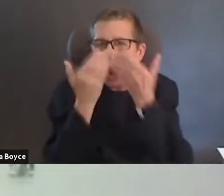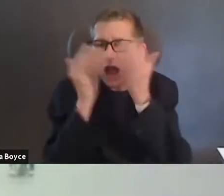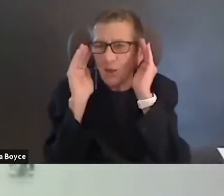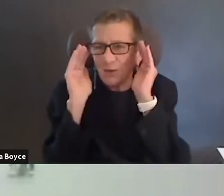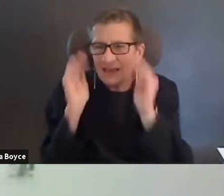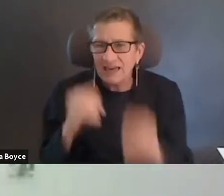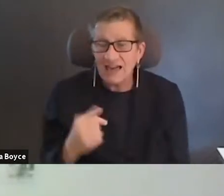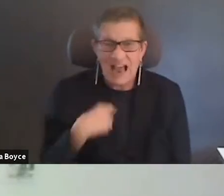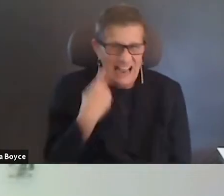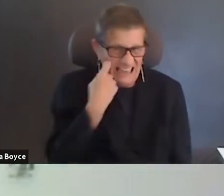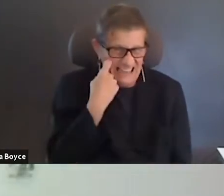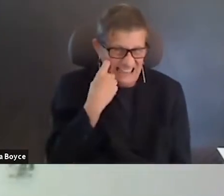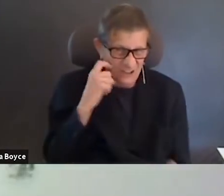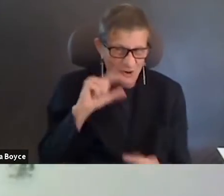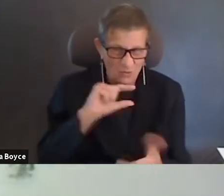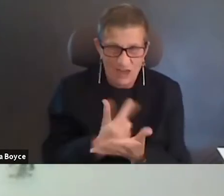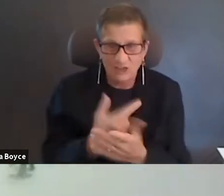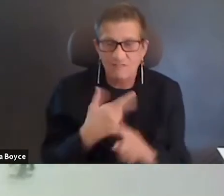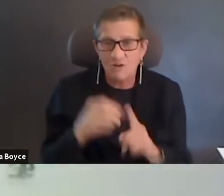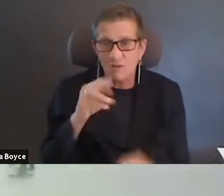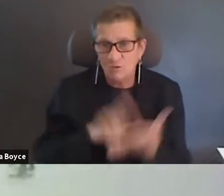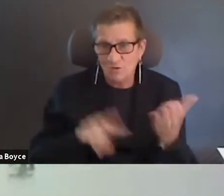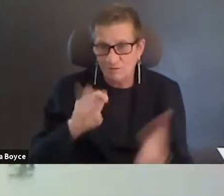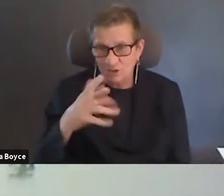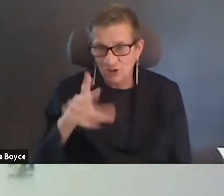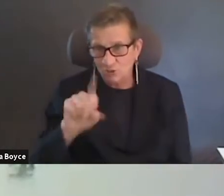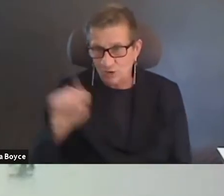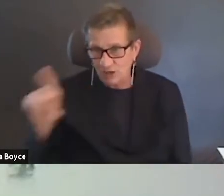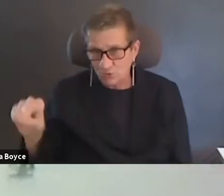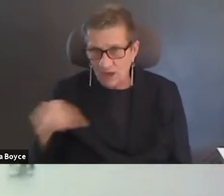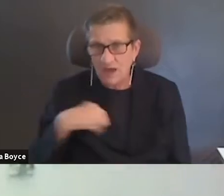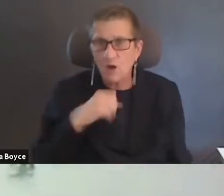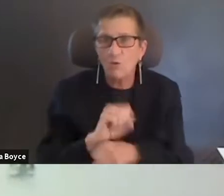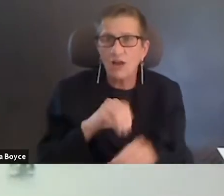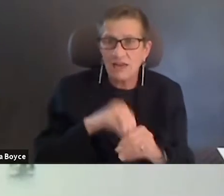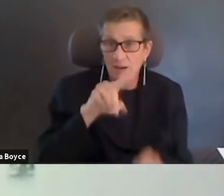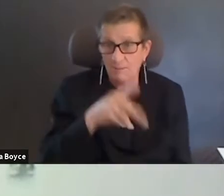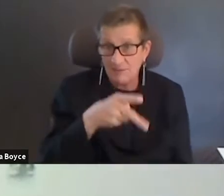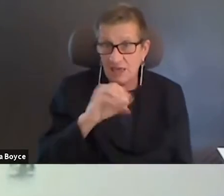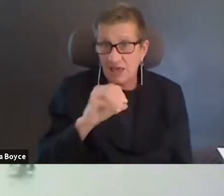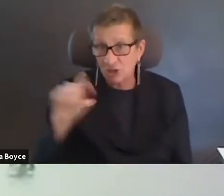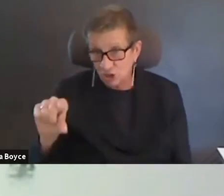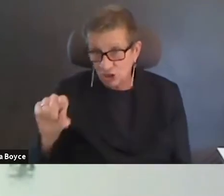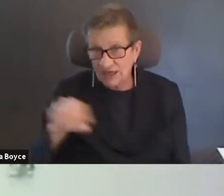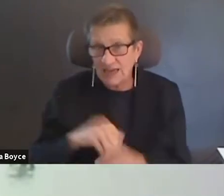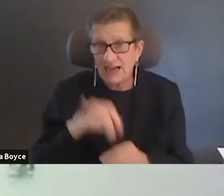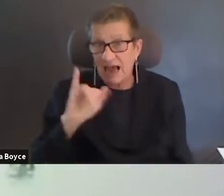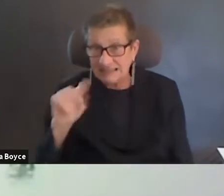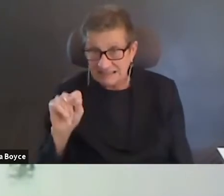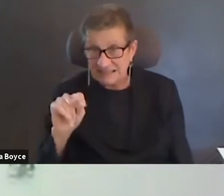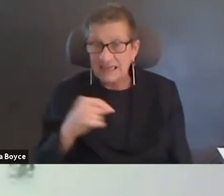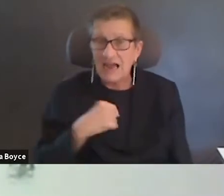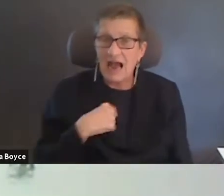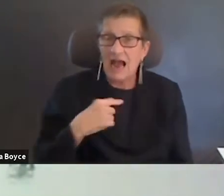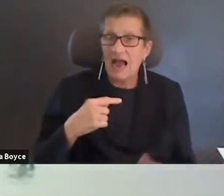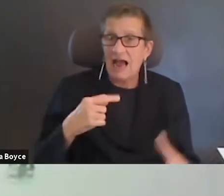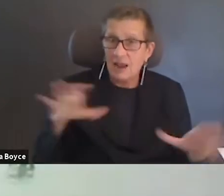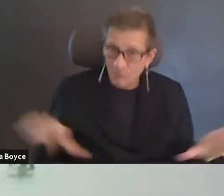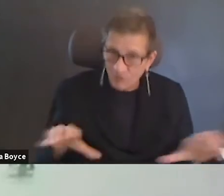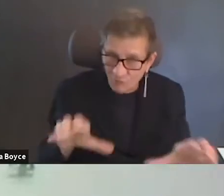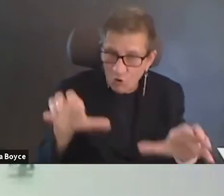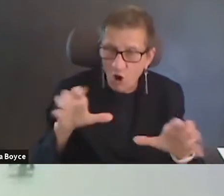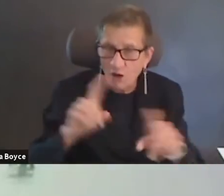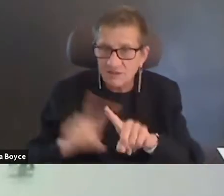I actually just graduated from Michigan in 2020. I am working at P&G in IT, where I perform